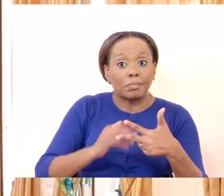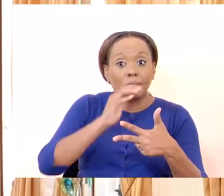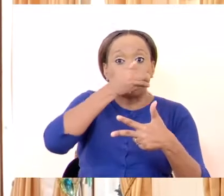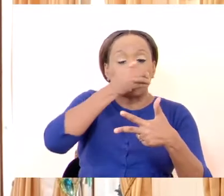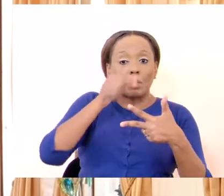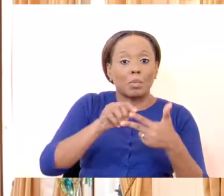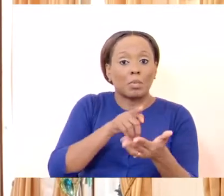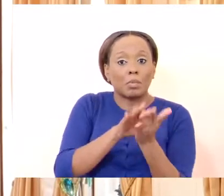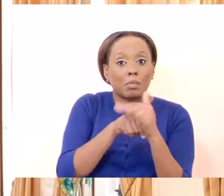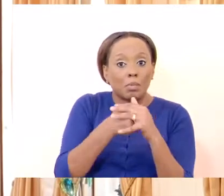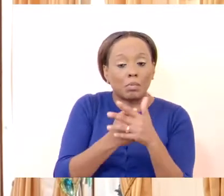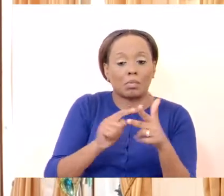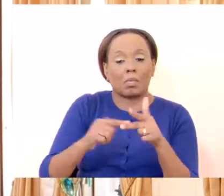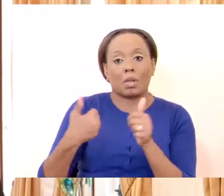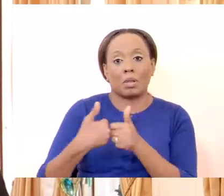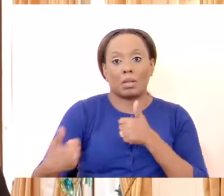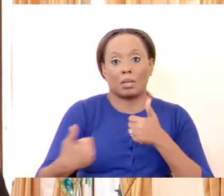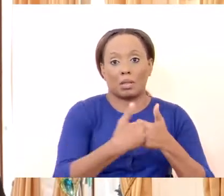this country.